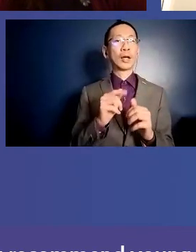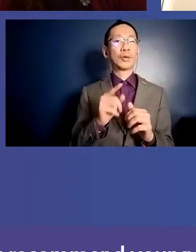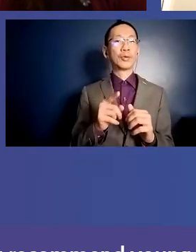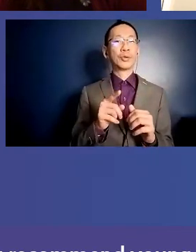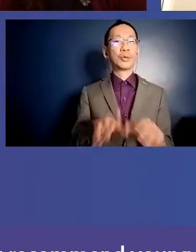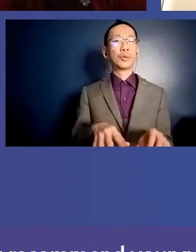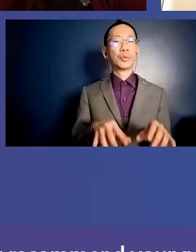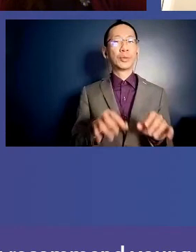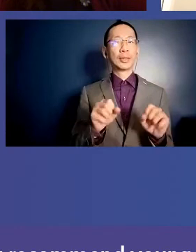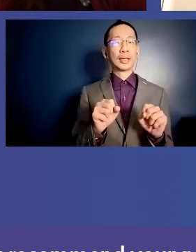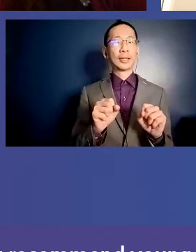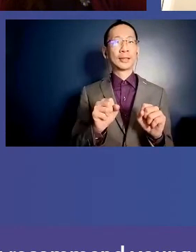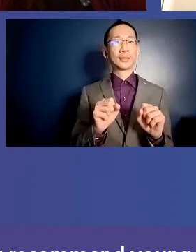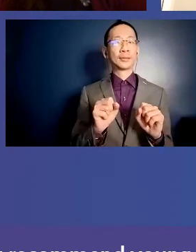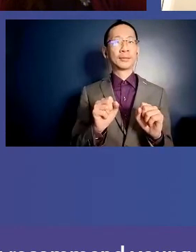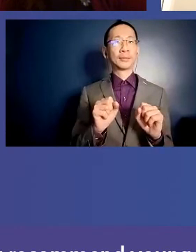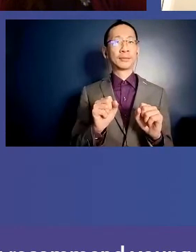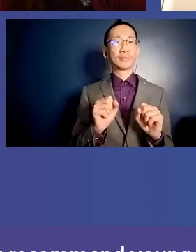take